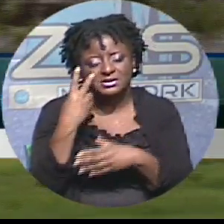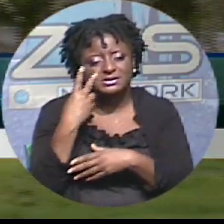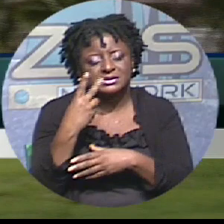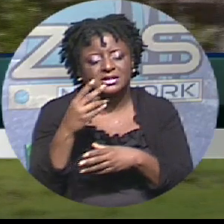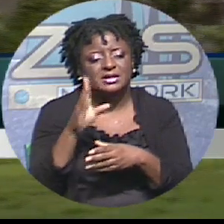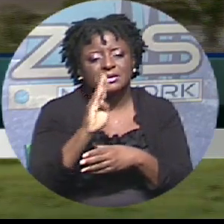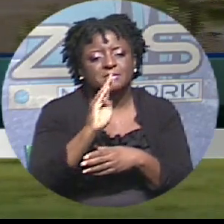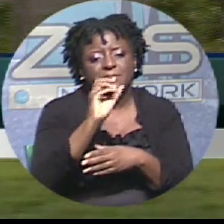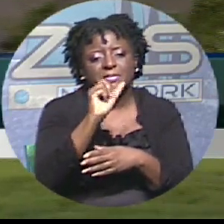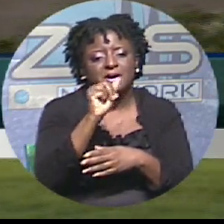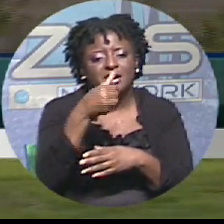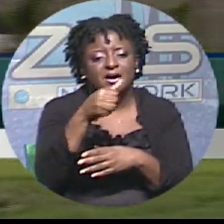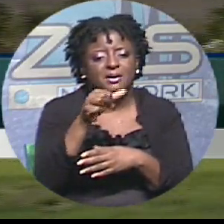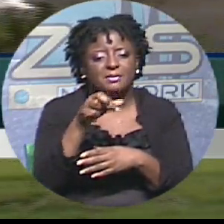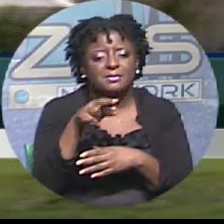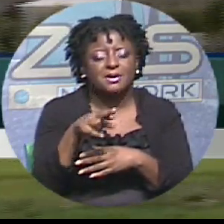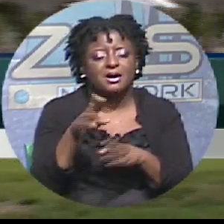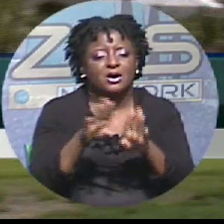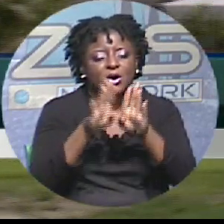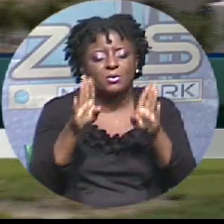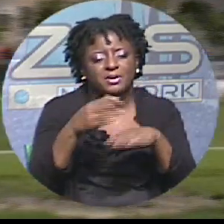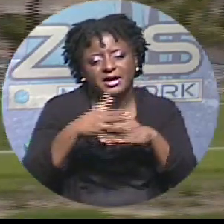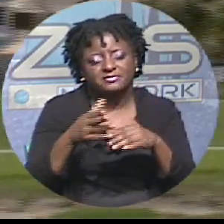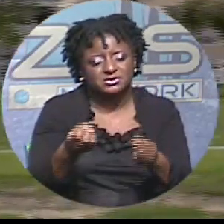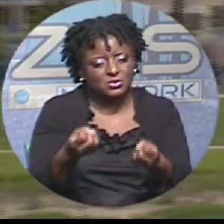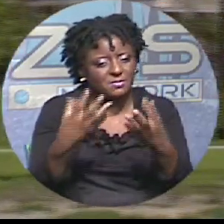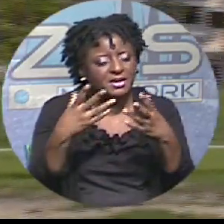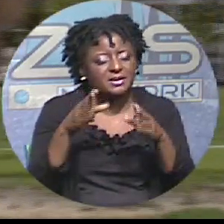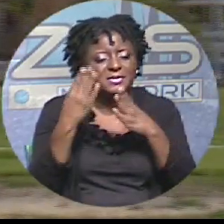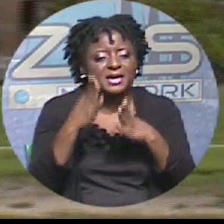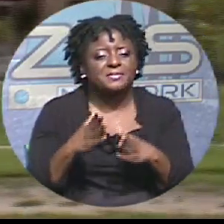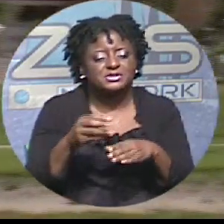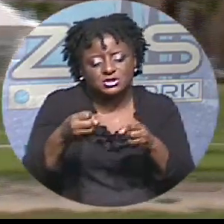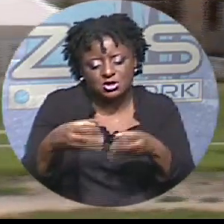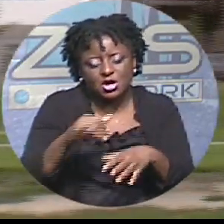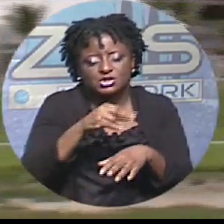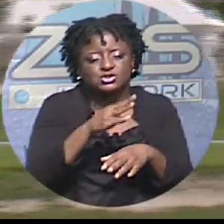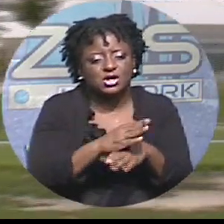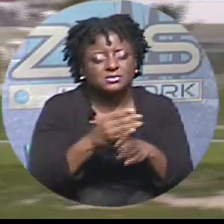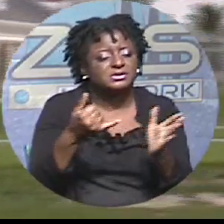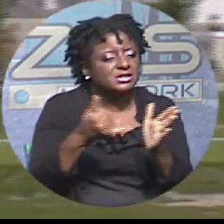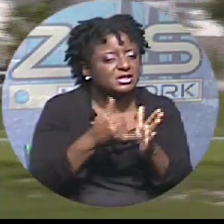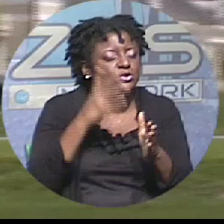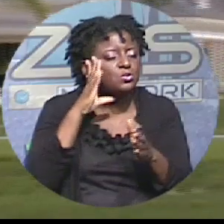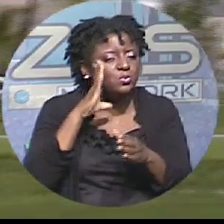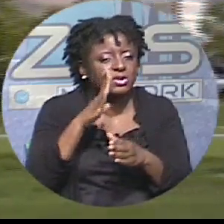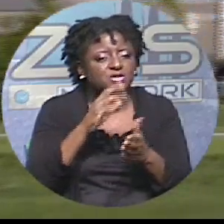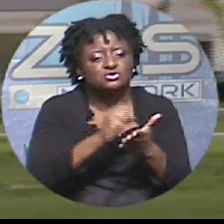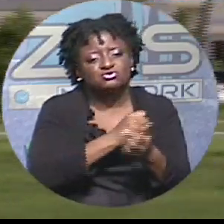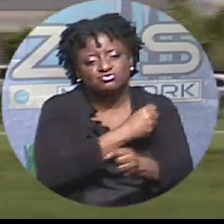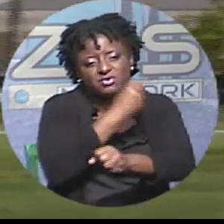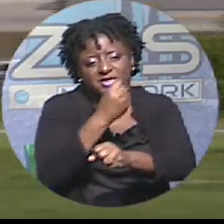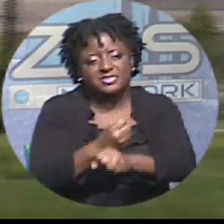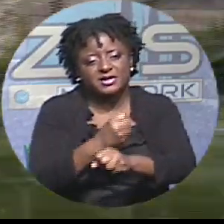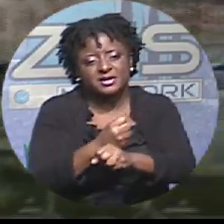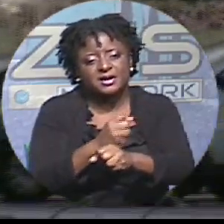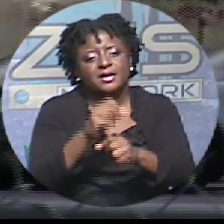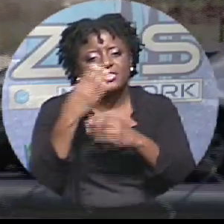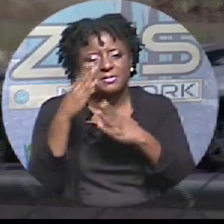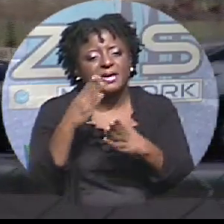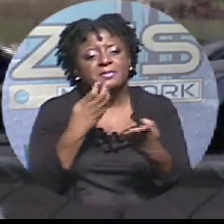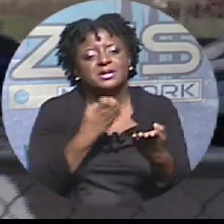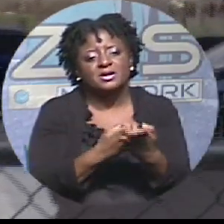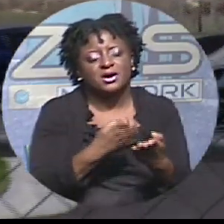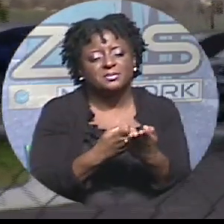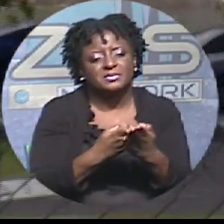Resort opened after so many Bahamians lost their jobs, because it would strengthen the Bahamian economy. Minnis, however, says he is